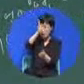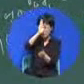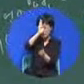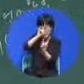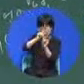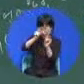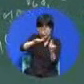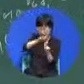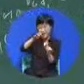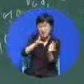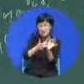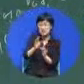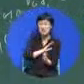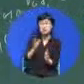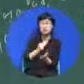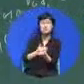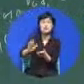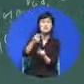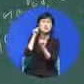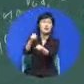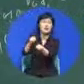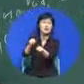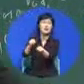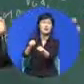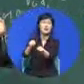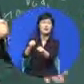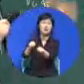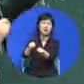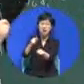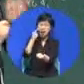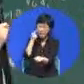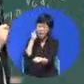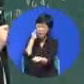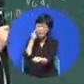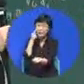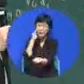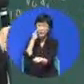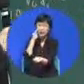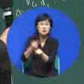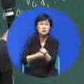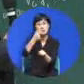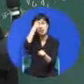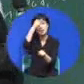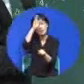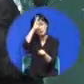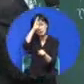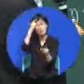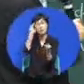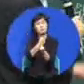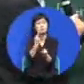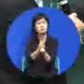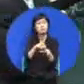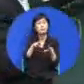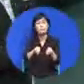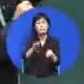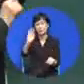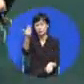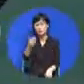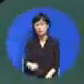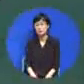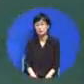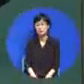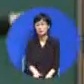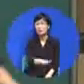always pray this way. May all the diseases depart in the name of the Lord Jesus Christ. You can pray that way. And even patients love that.